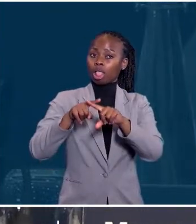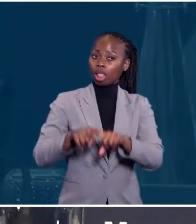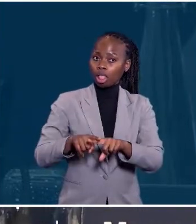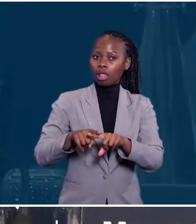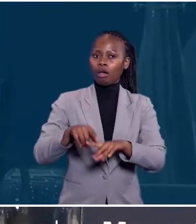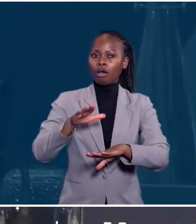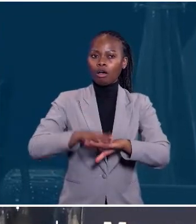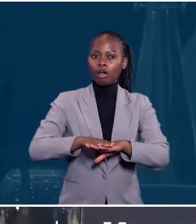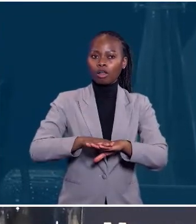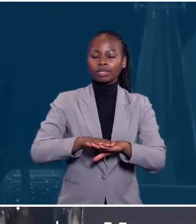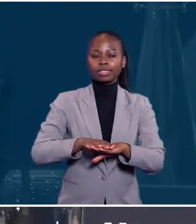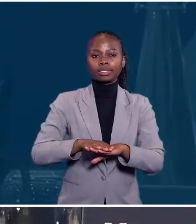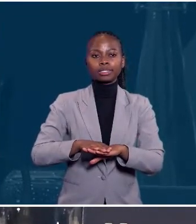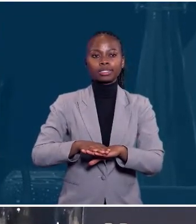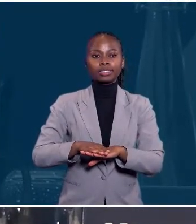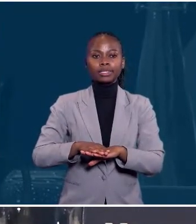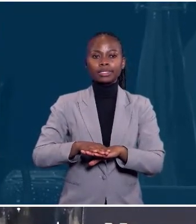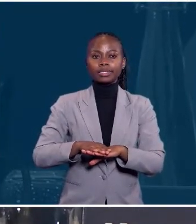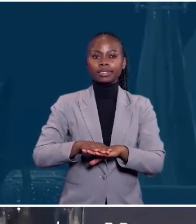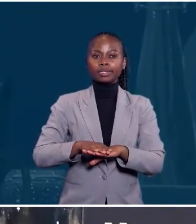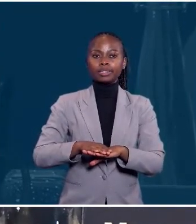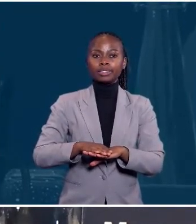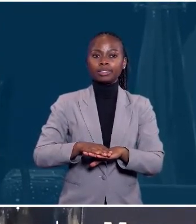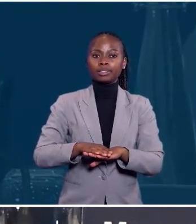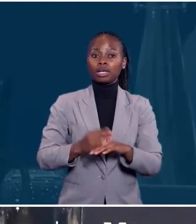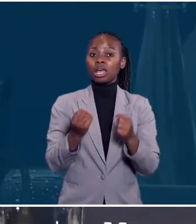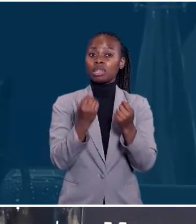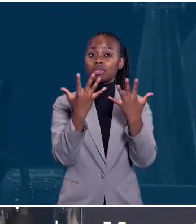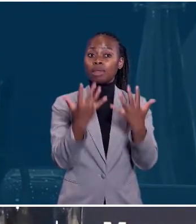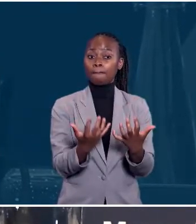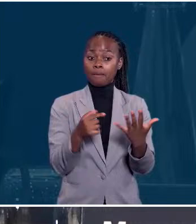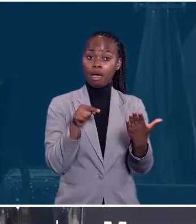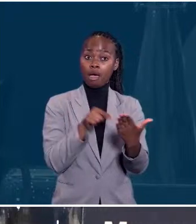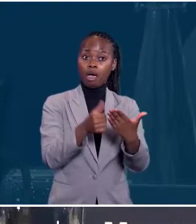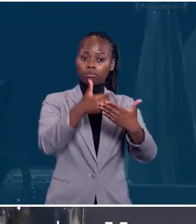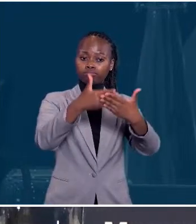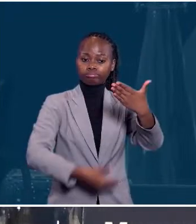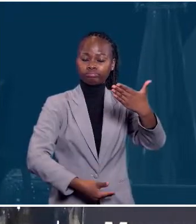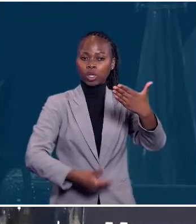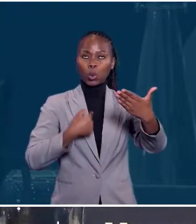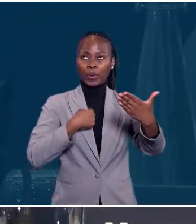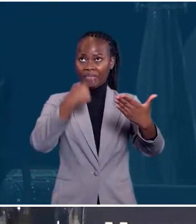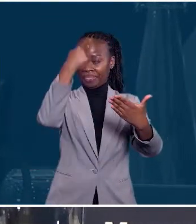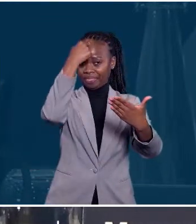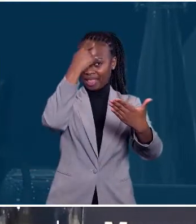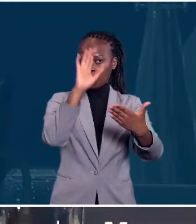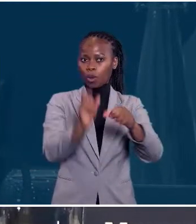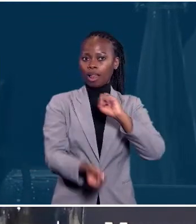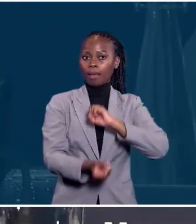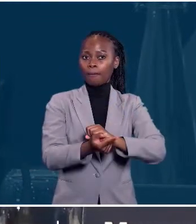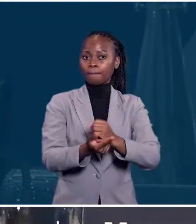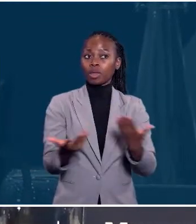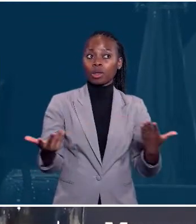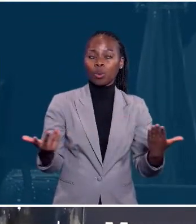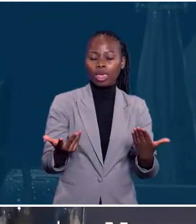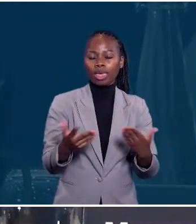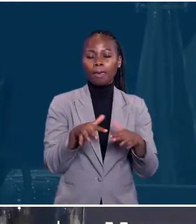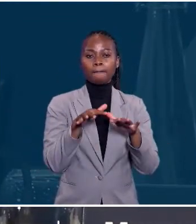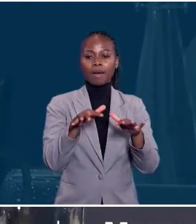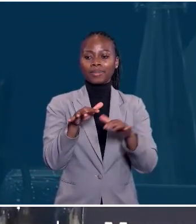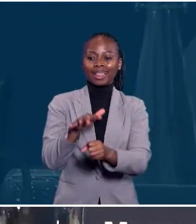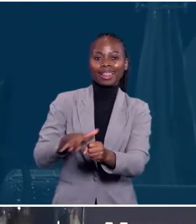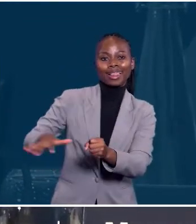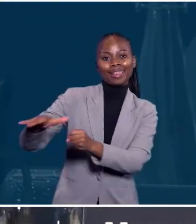our gross fixed capital formation numbers on what we think is going to happen in public sector state-owned